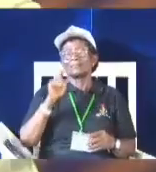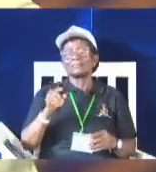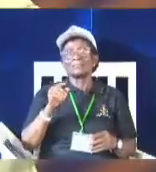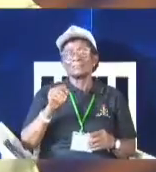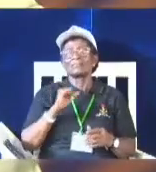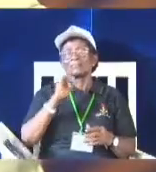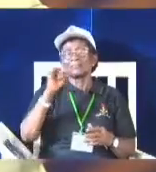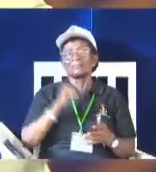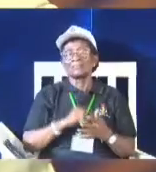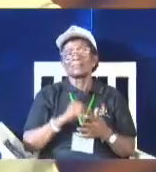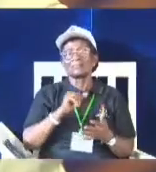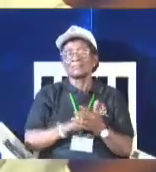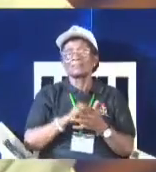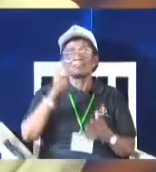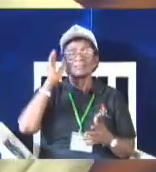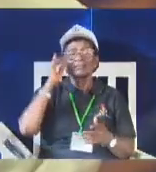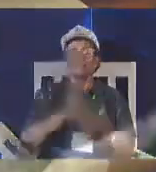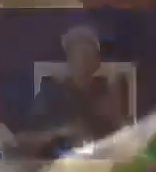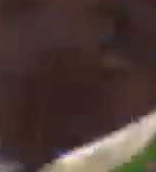What will you do?